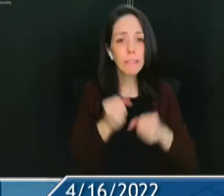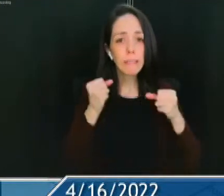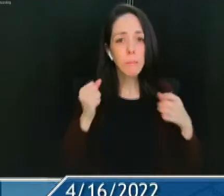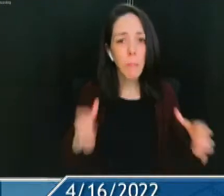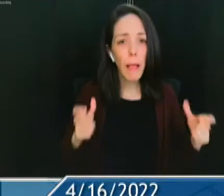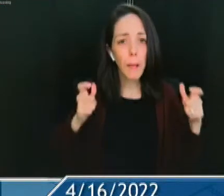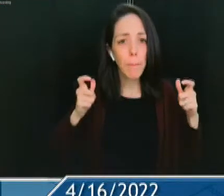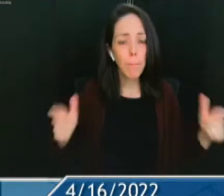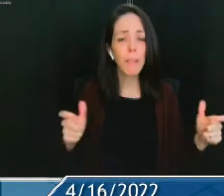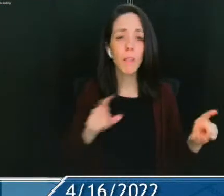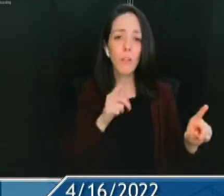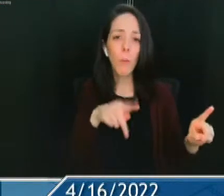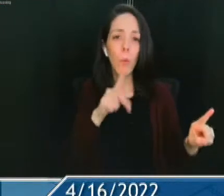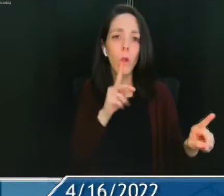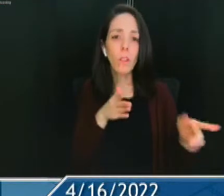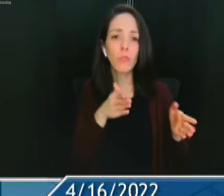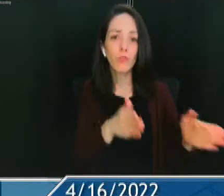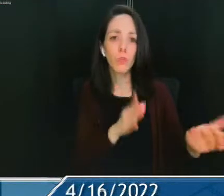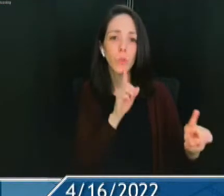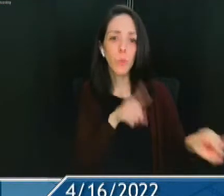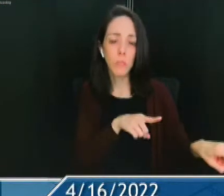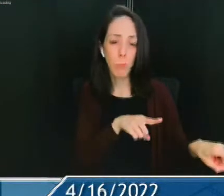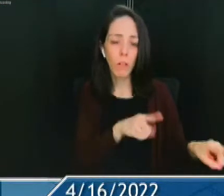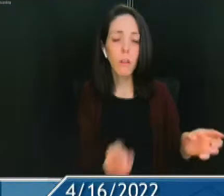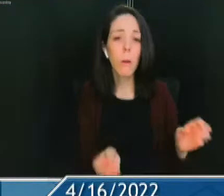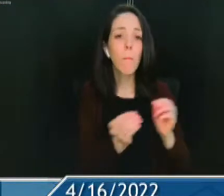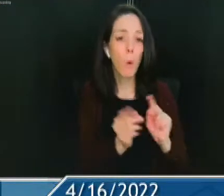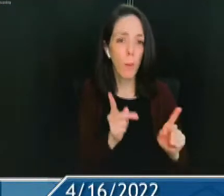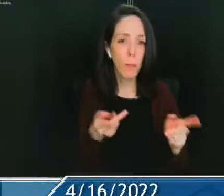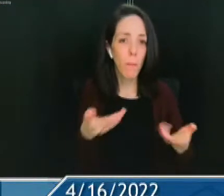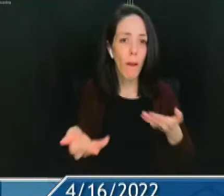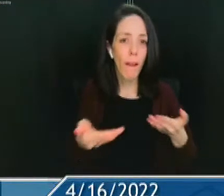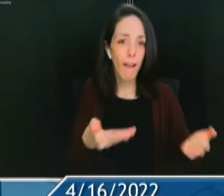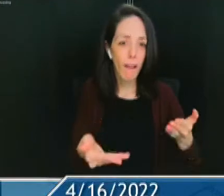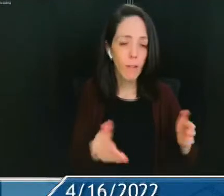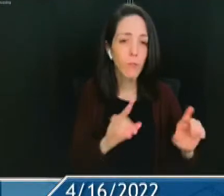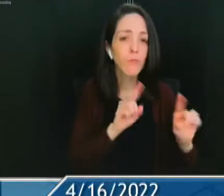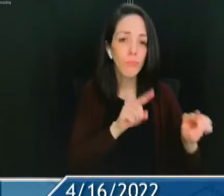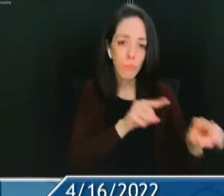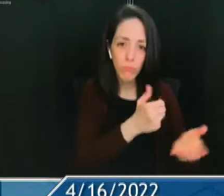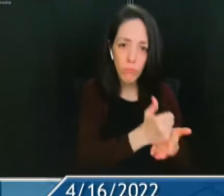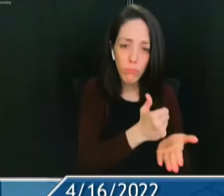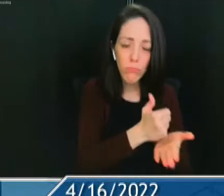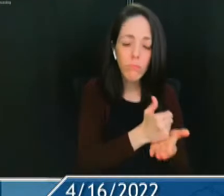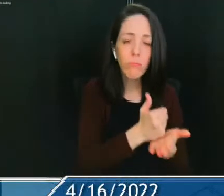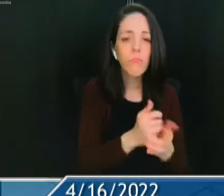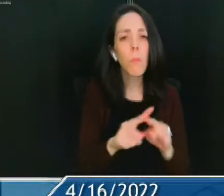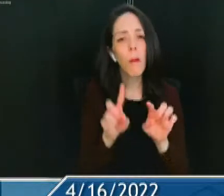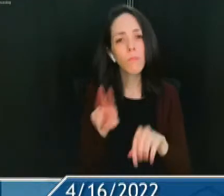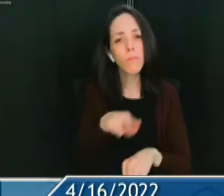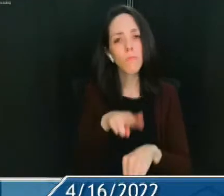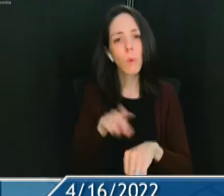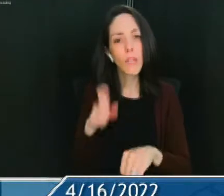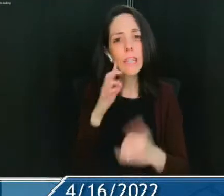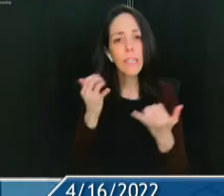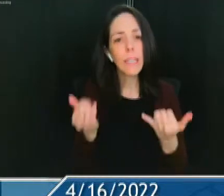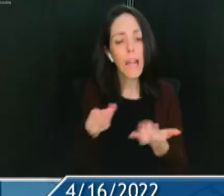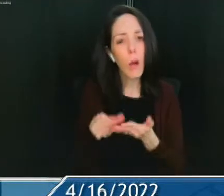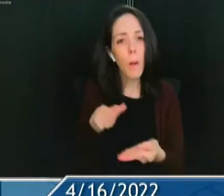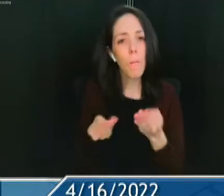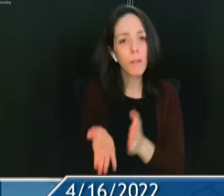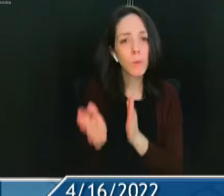wish to express my continued strong support to Portland Street Response and for its current budget requests contained in decision packages